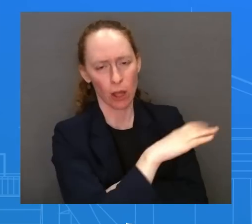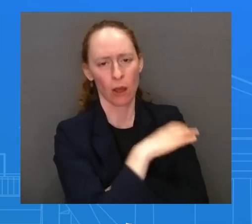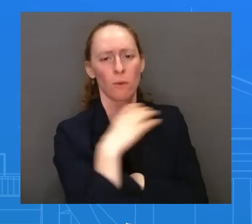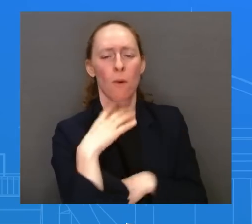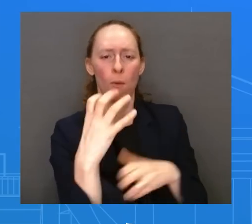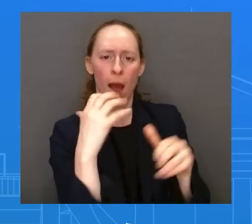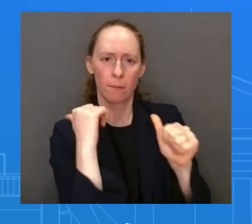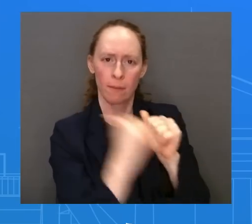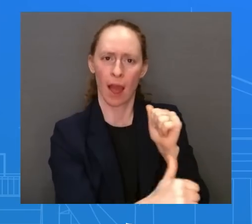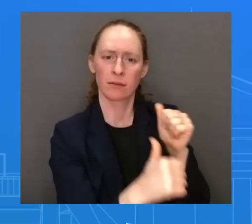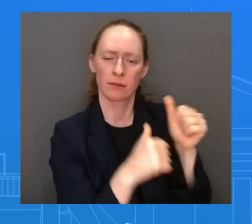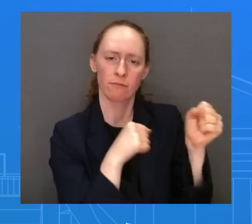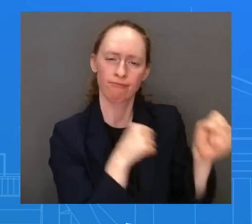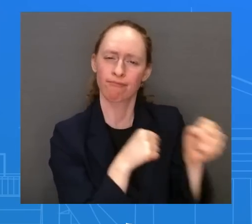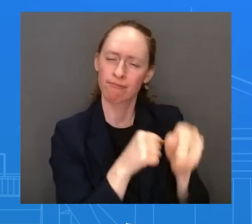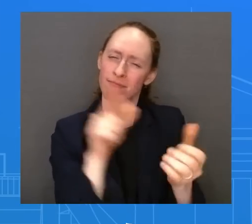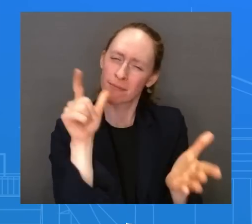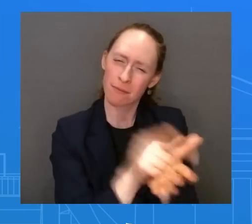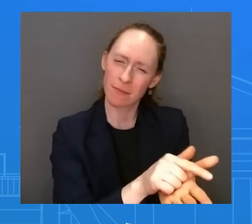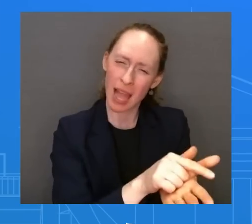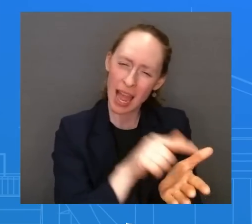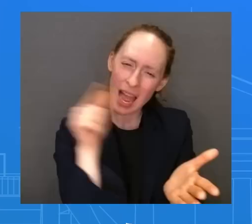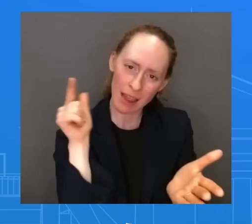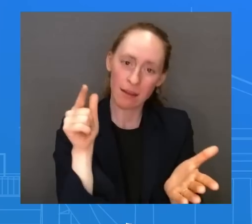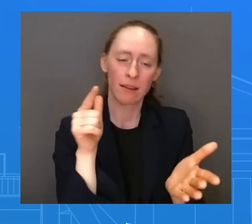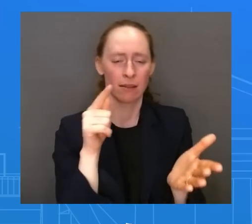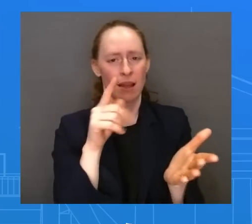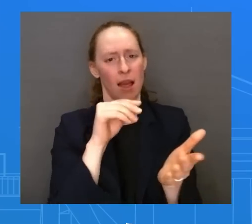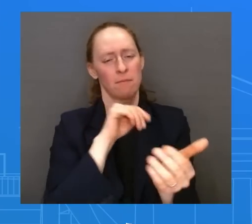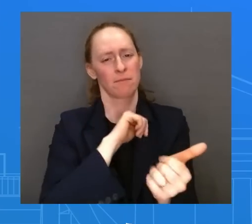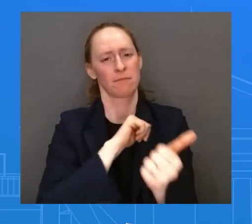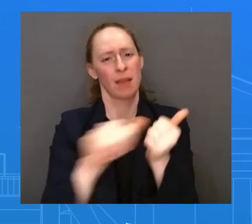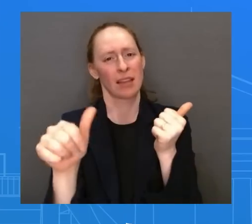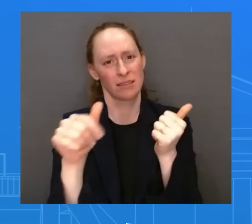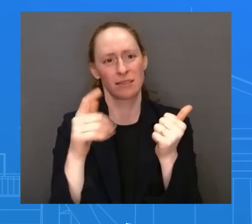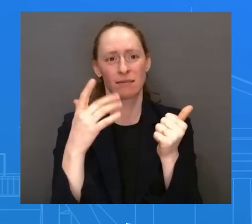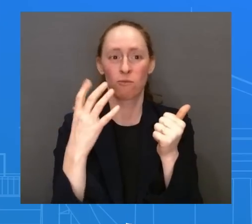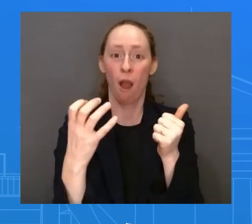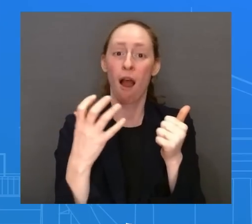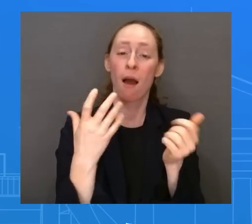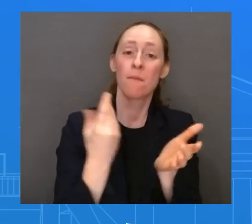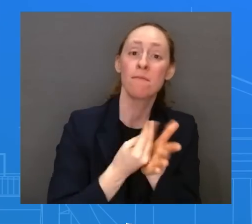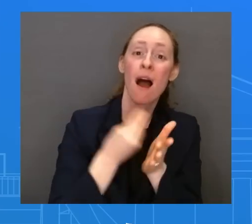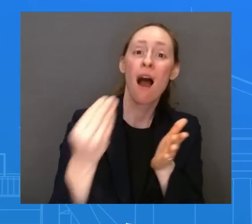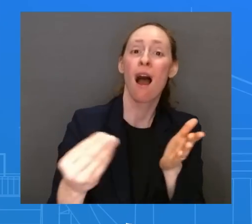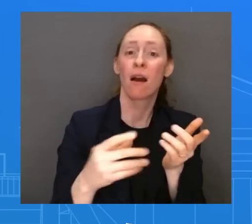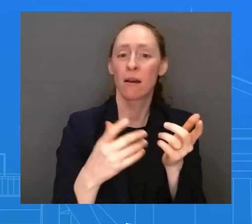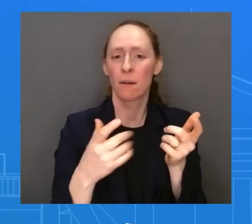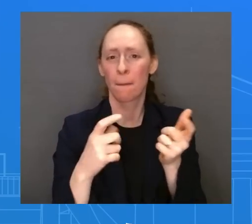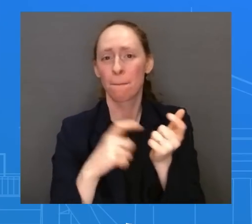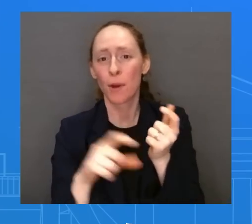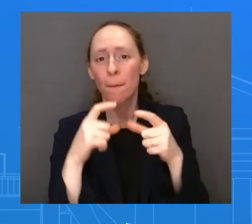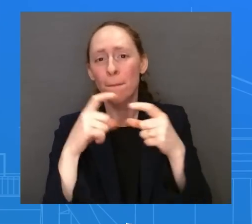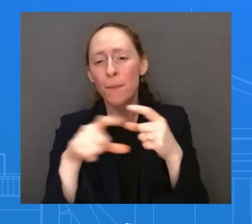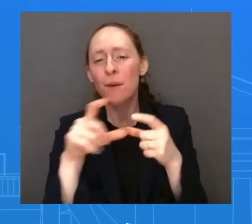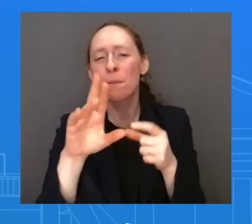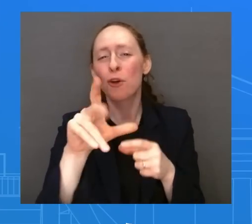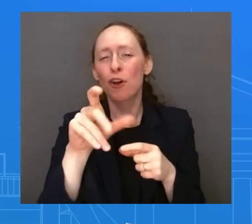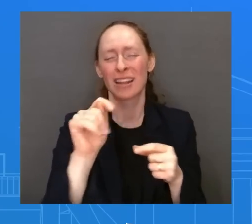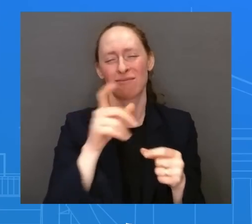eliminate gun manufacturers immunity from liability and require background checks for all gun sales